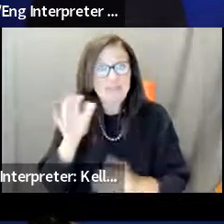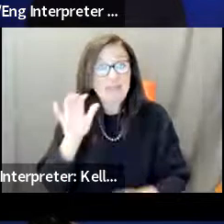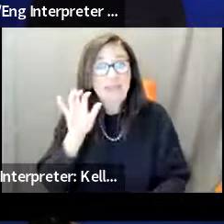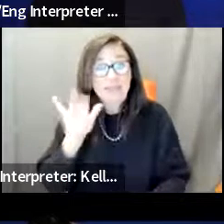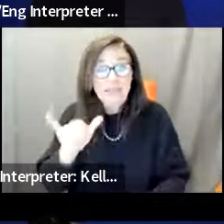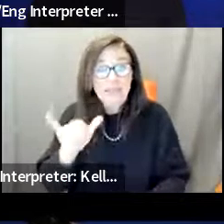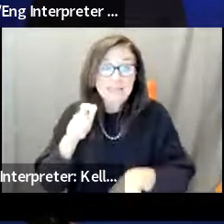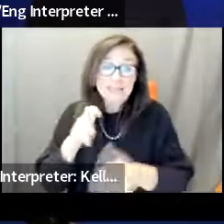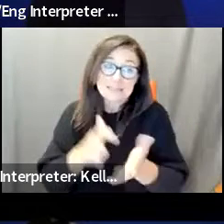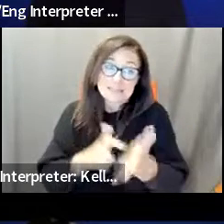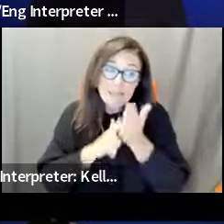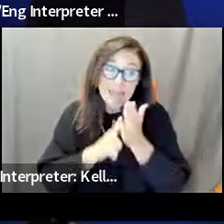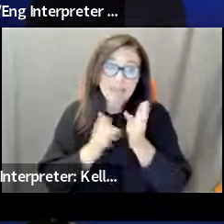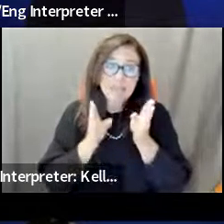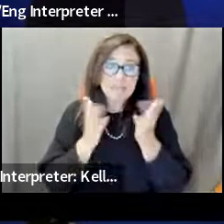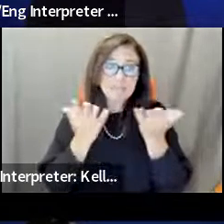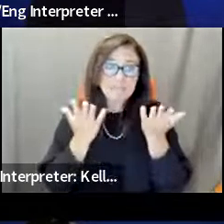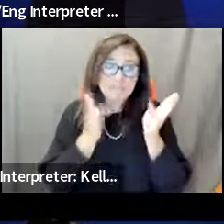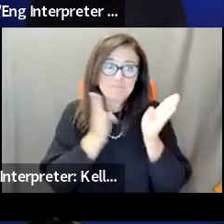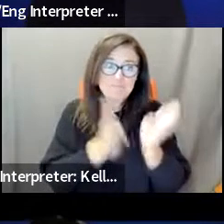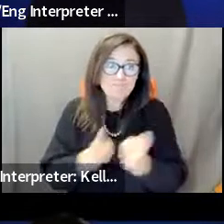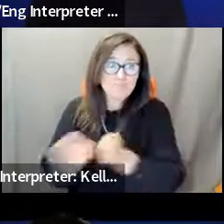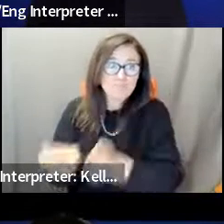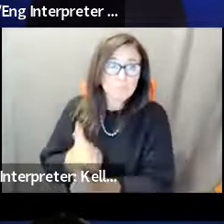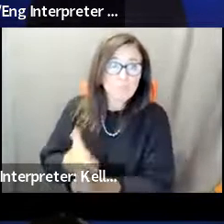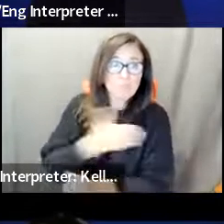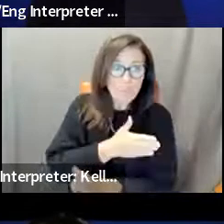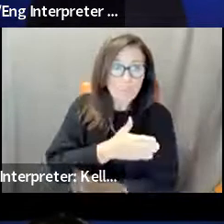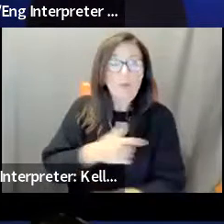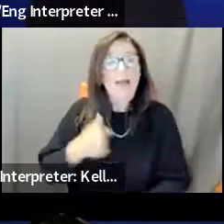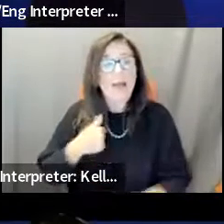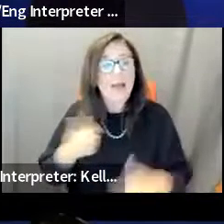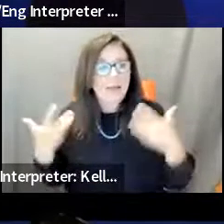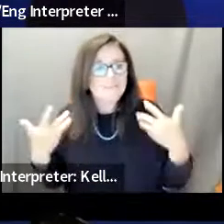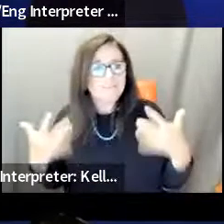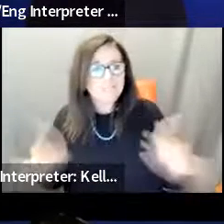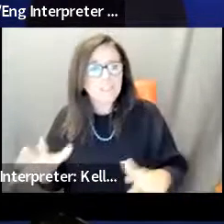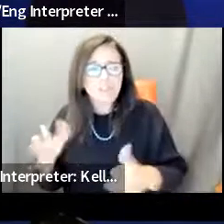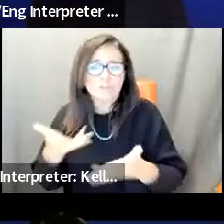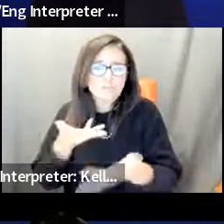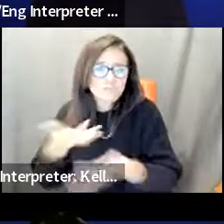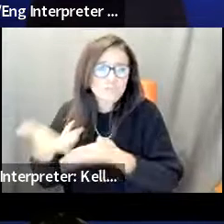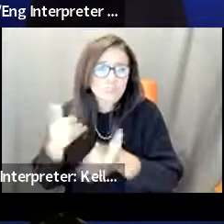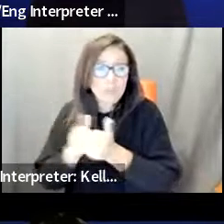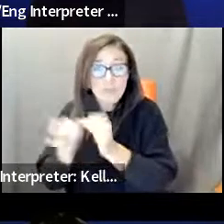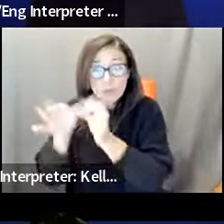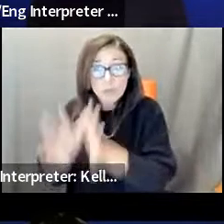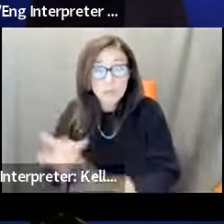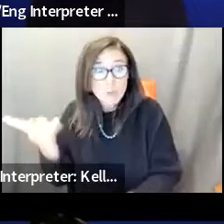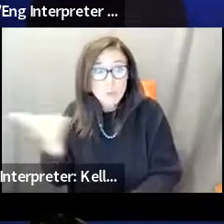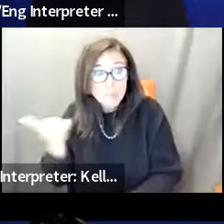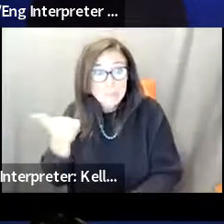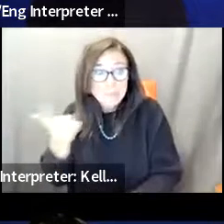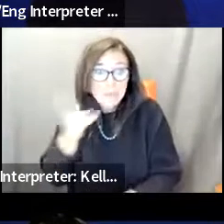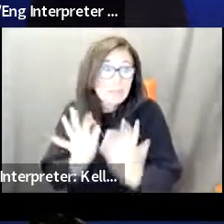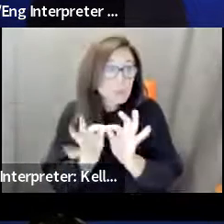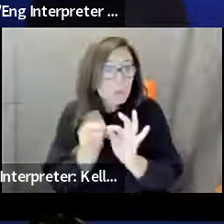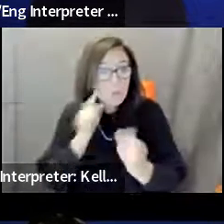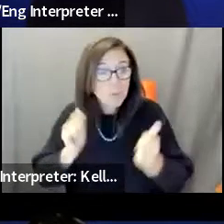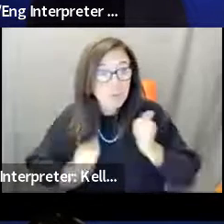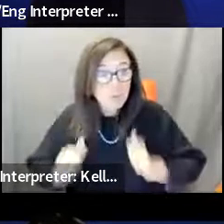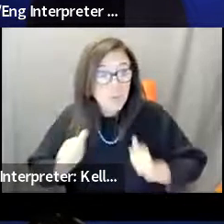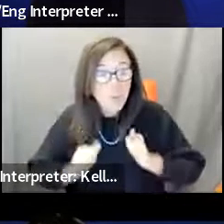I know from talking with interpreters that have interpreted shows, what's really helpful for them is having